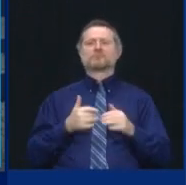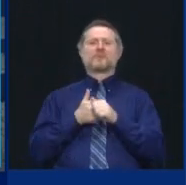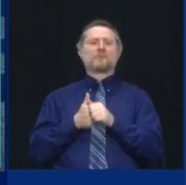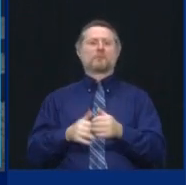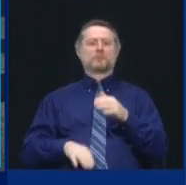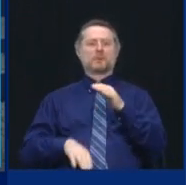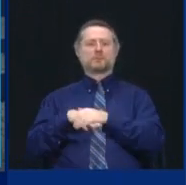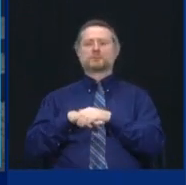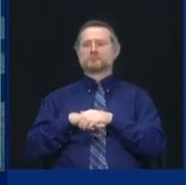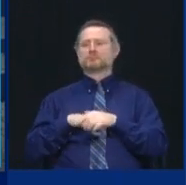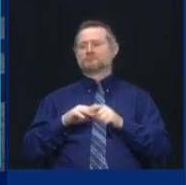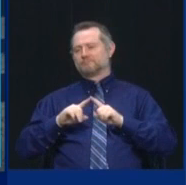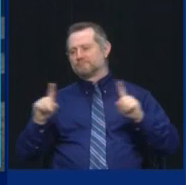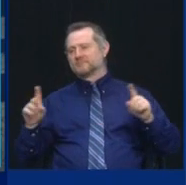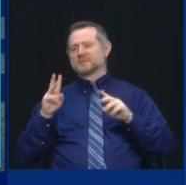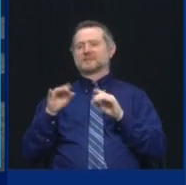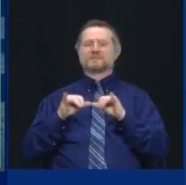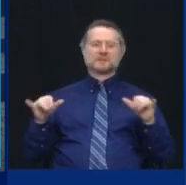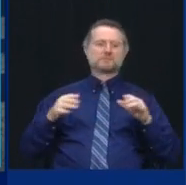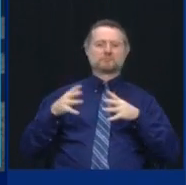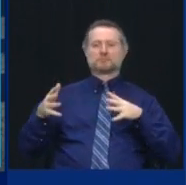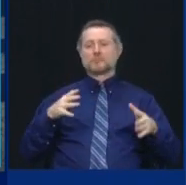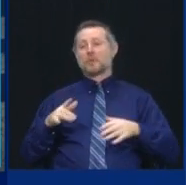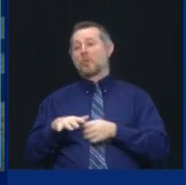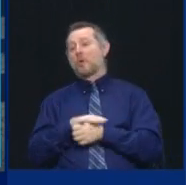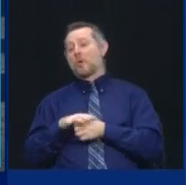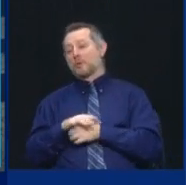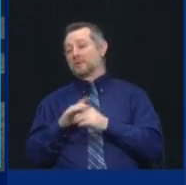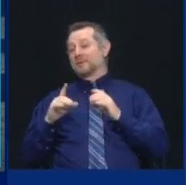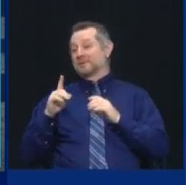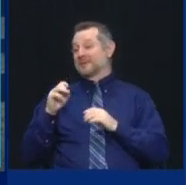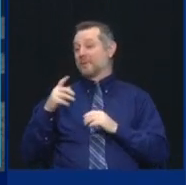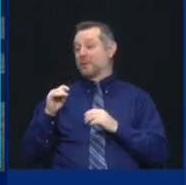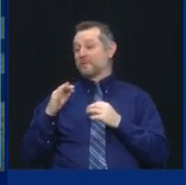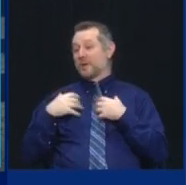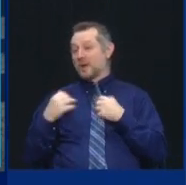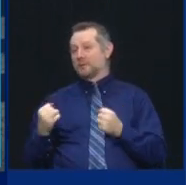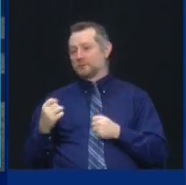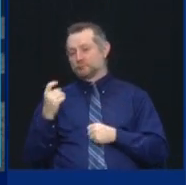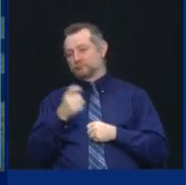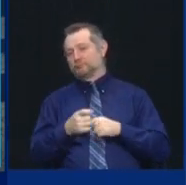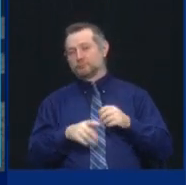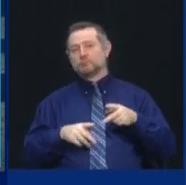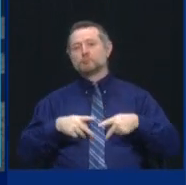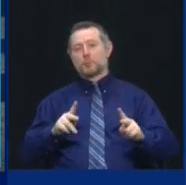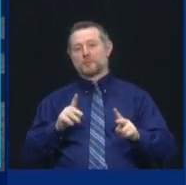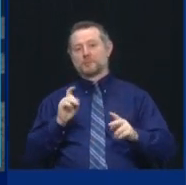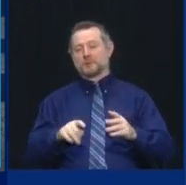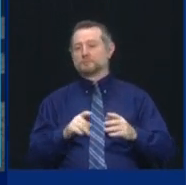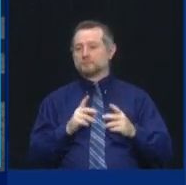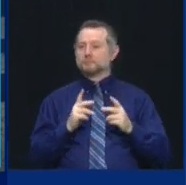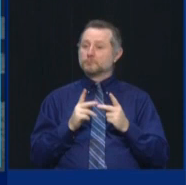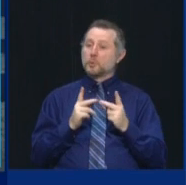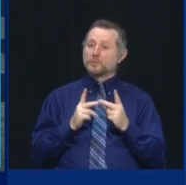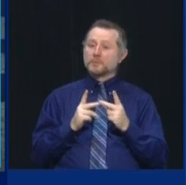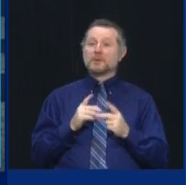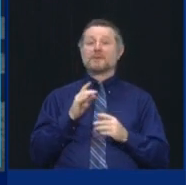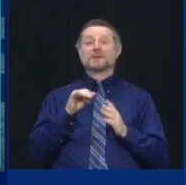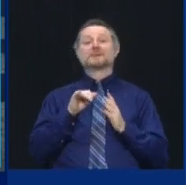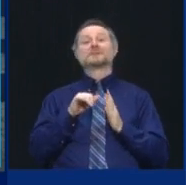social distancing. The local Department of Health will issue a permit. New York State Department of Health approves events